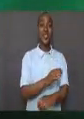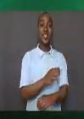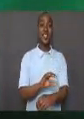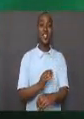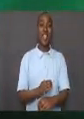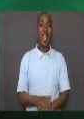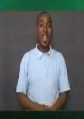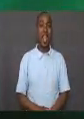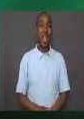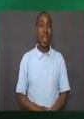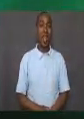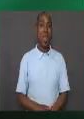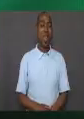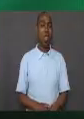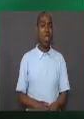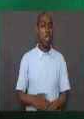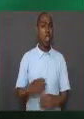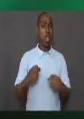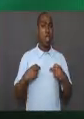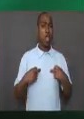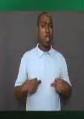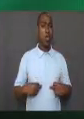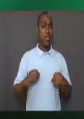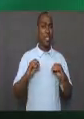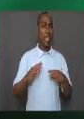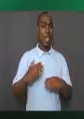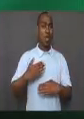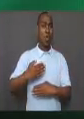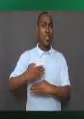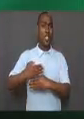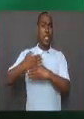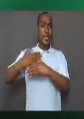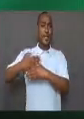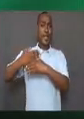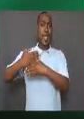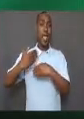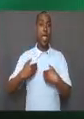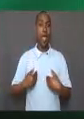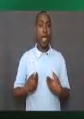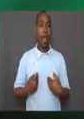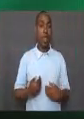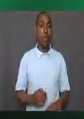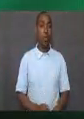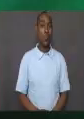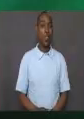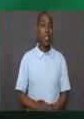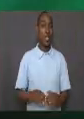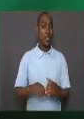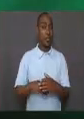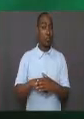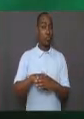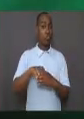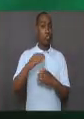a rigid, non-living cell wall. It lines the outside of the